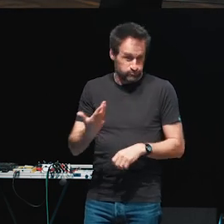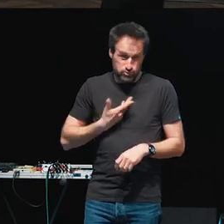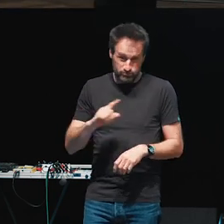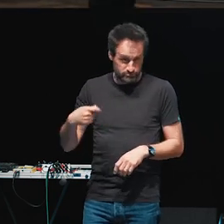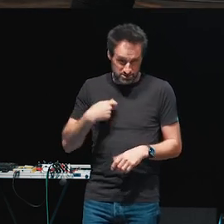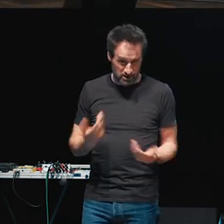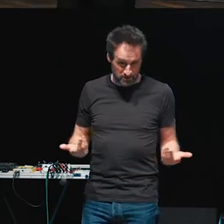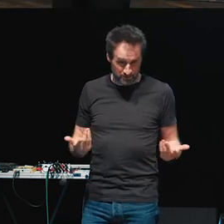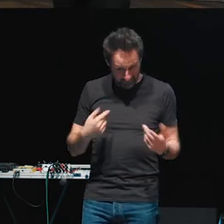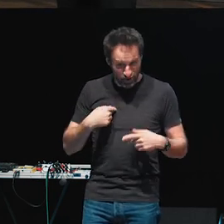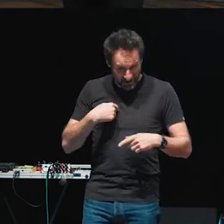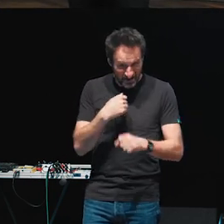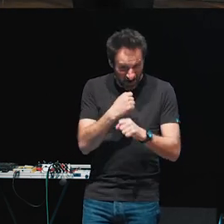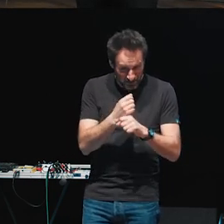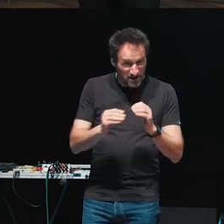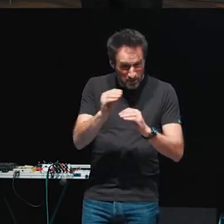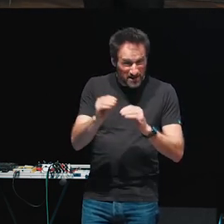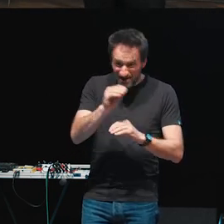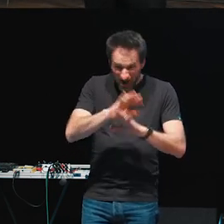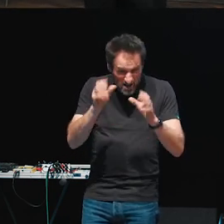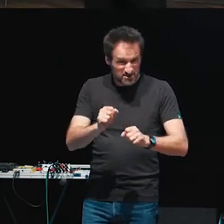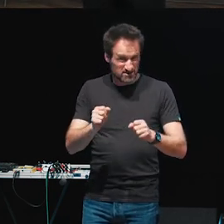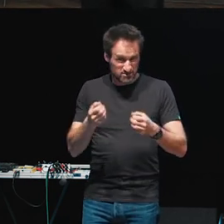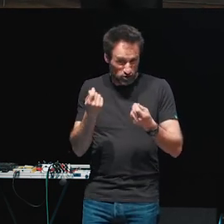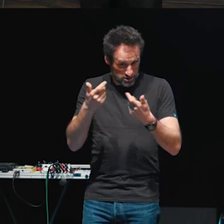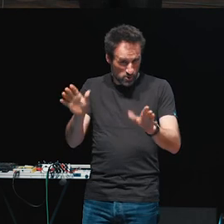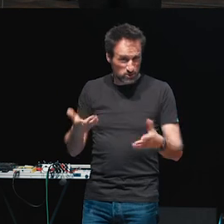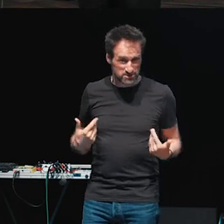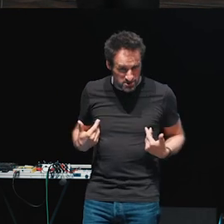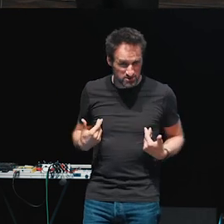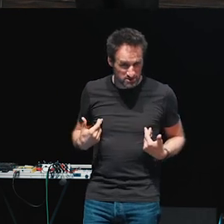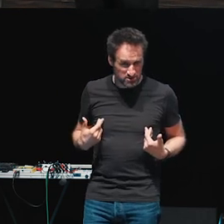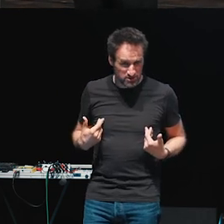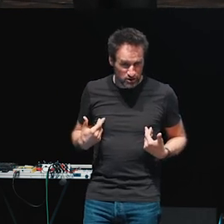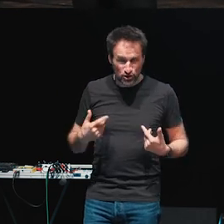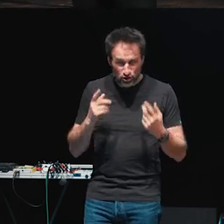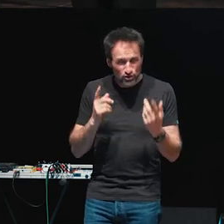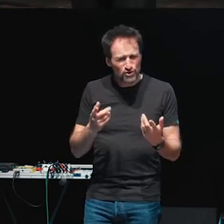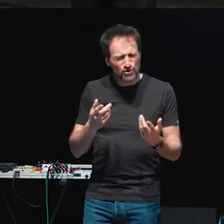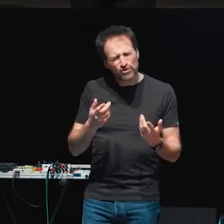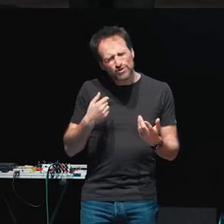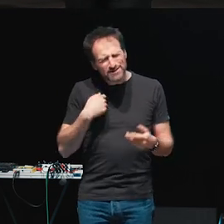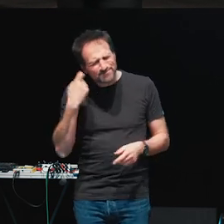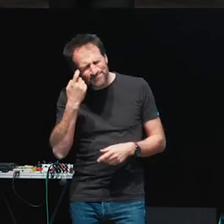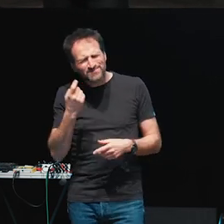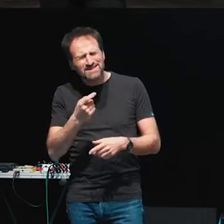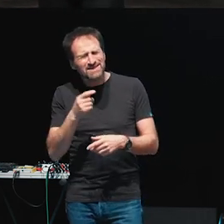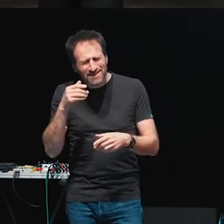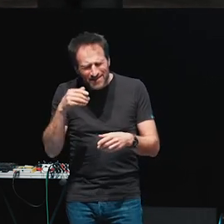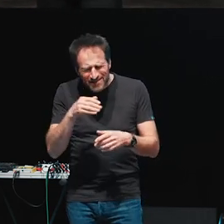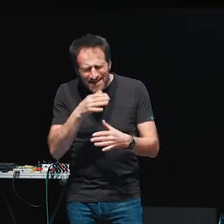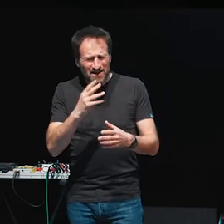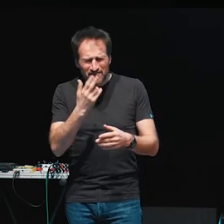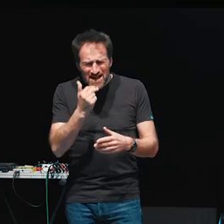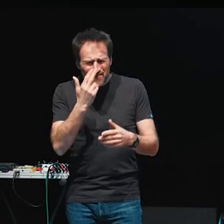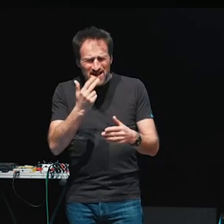doing this all for free. And this was happening because of the unimaginable errors that were actually breaking our production all